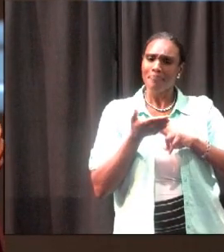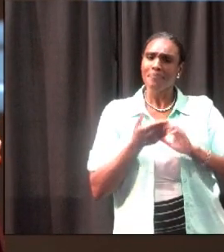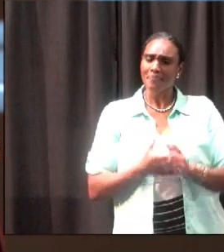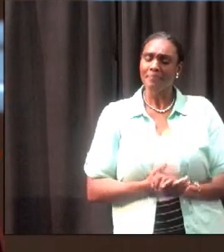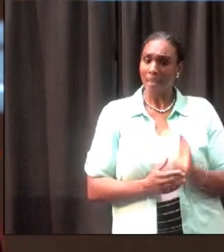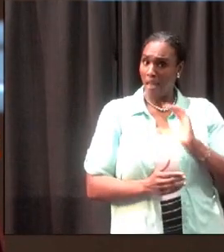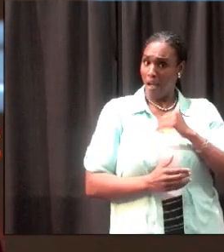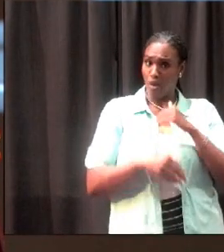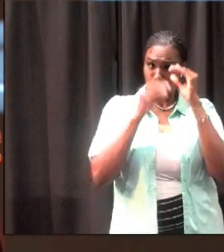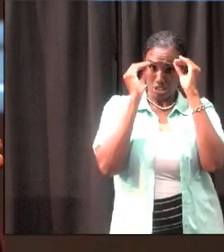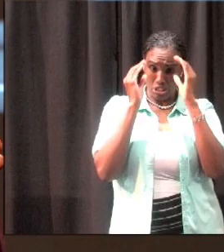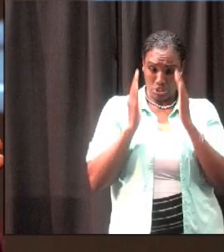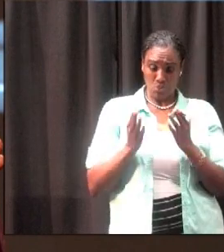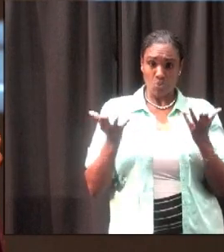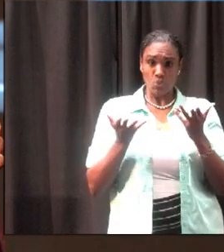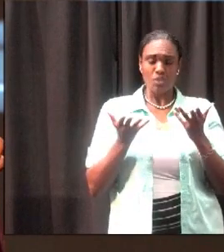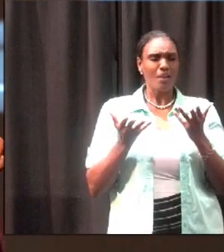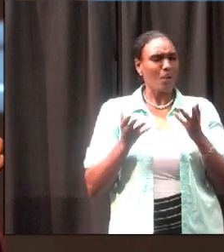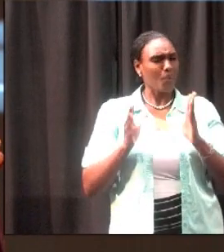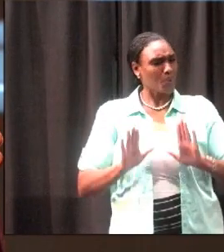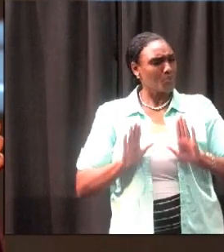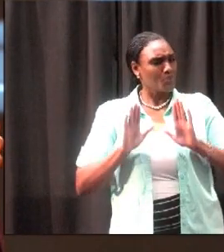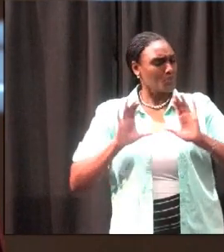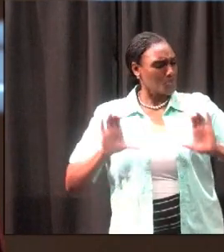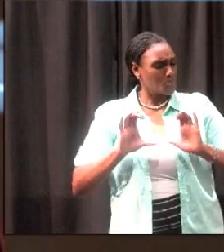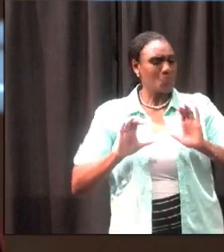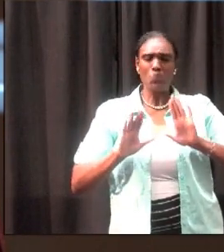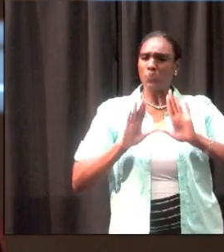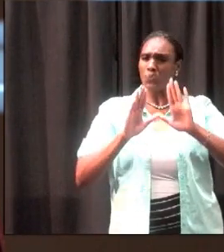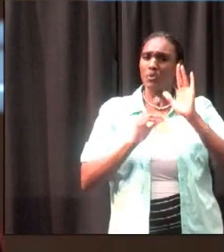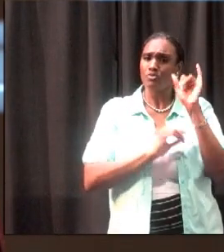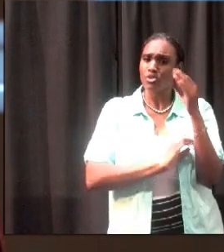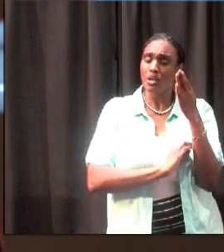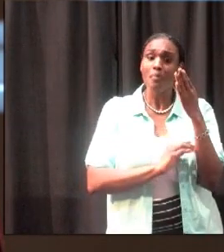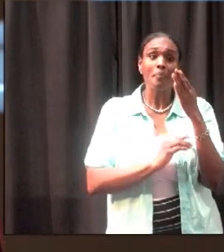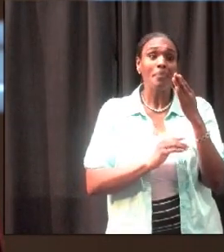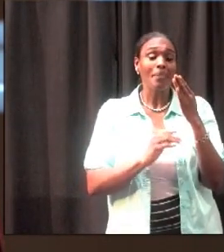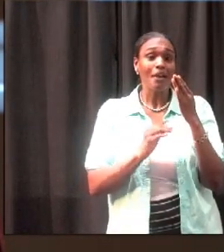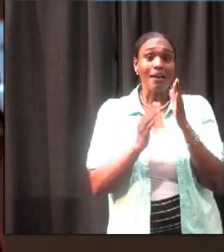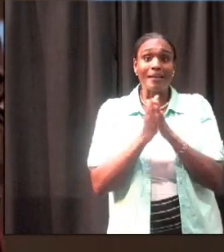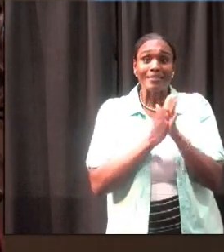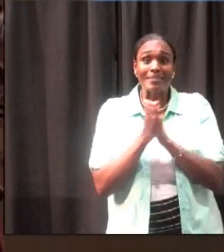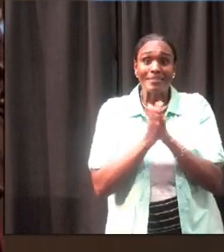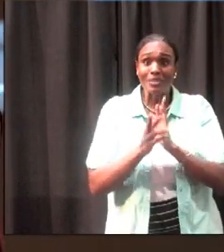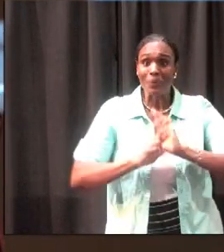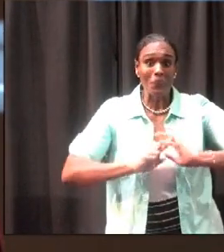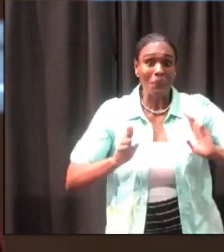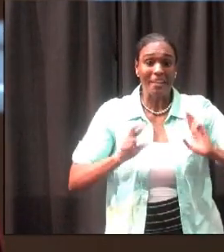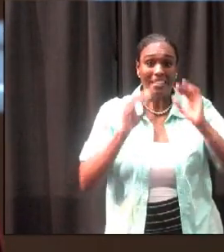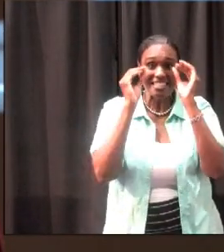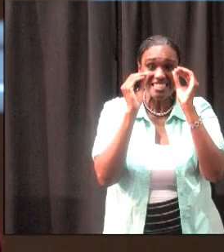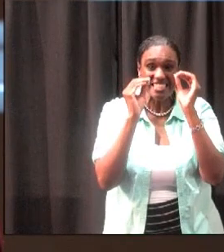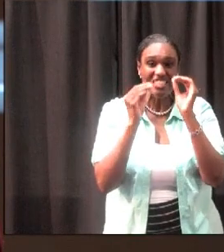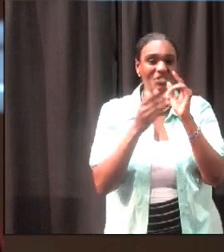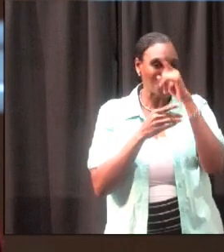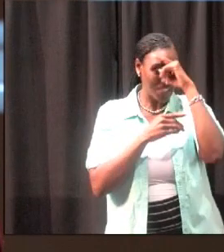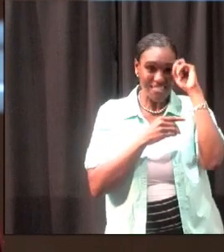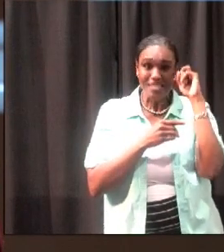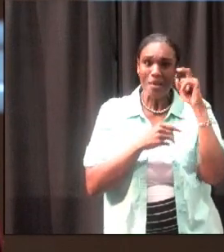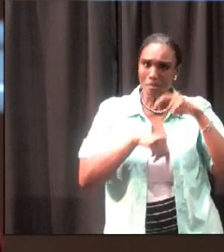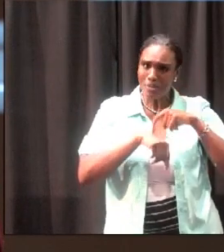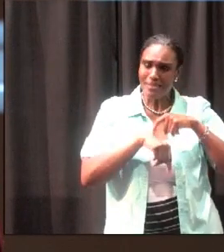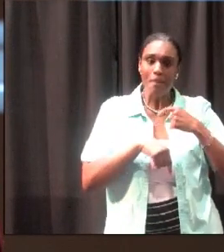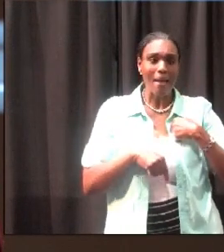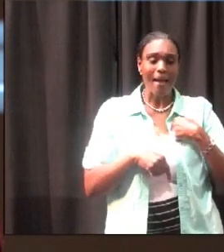Our teachers here are doing a great job in developing those classes. They look forward to teaching every year during the summer. And I look forward to it because I get